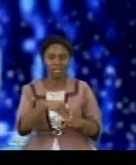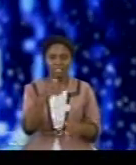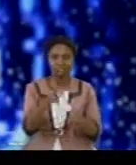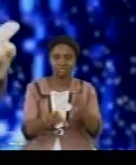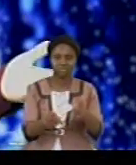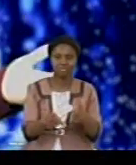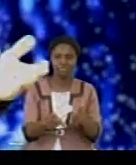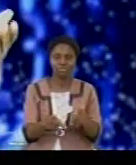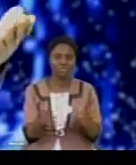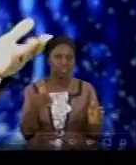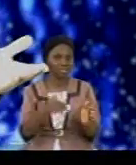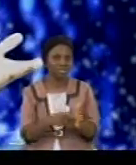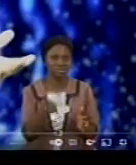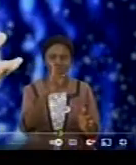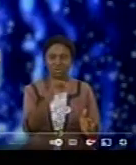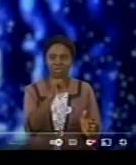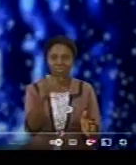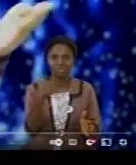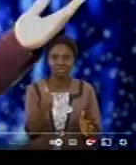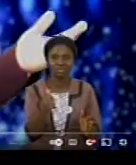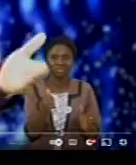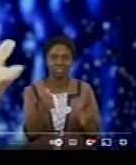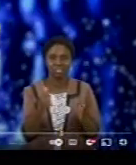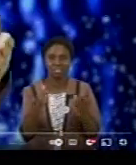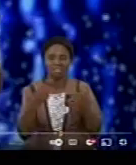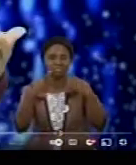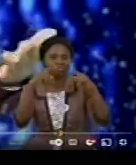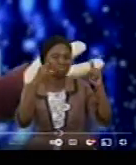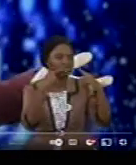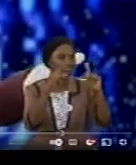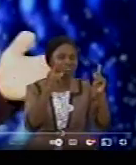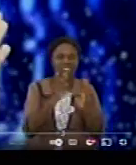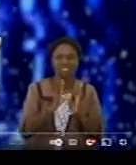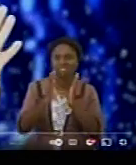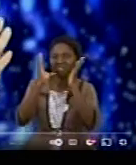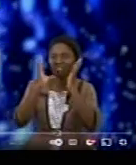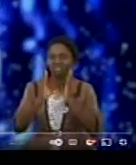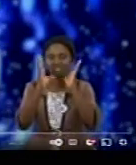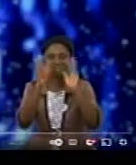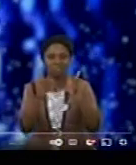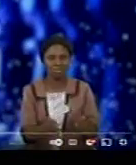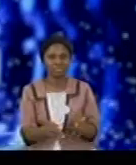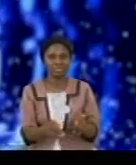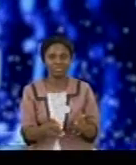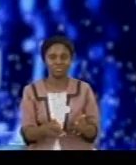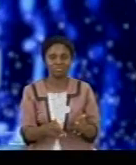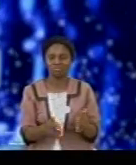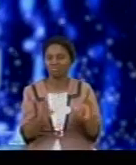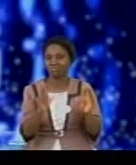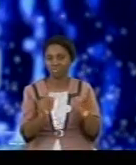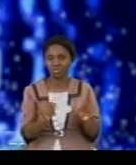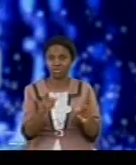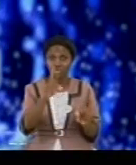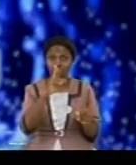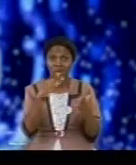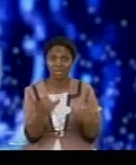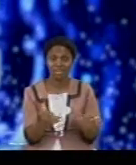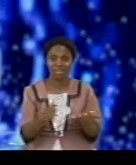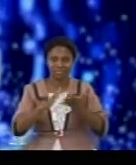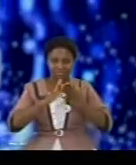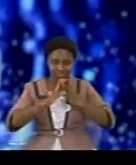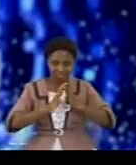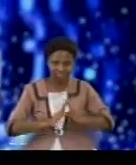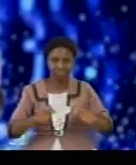a noisy fellow, clamorous fellow who is shouting and fighting, yelling about. No, you are now gentle and